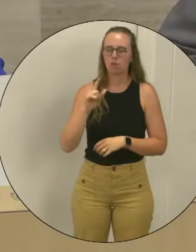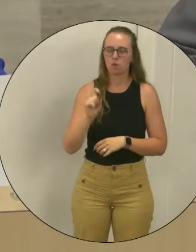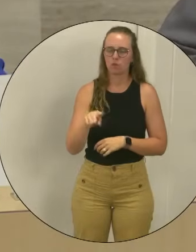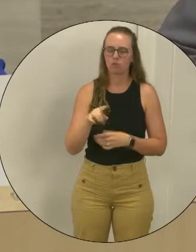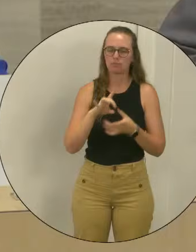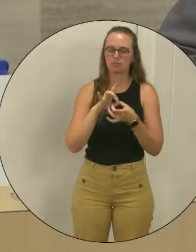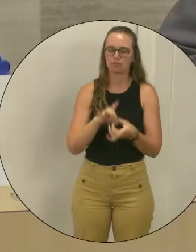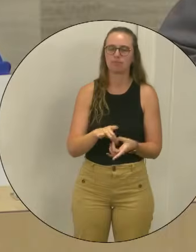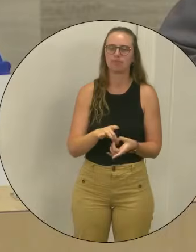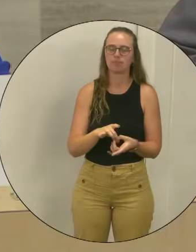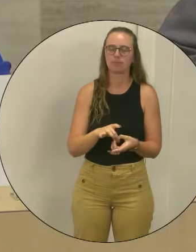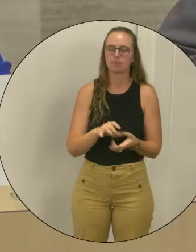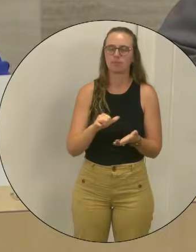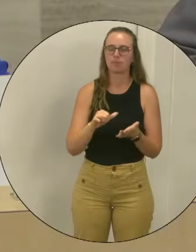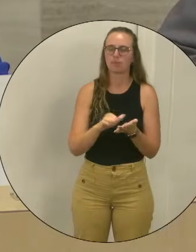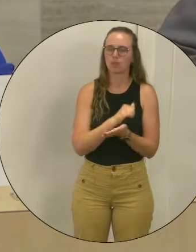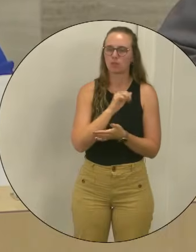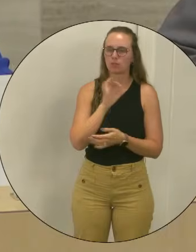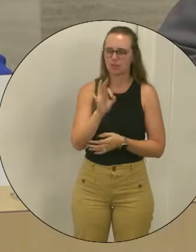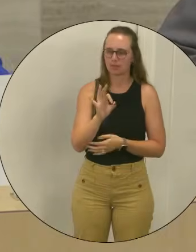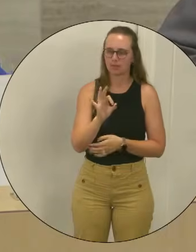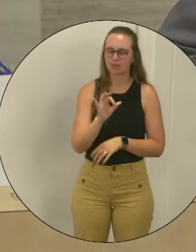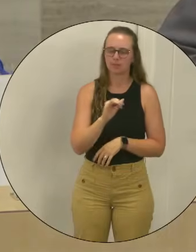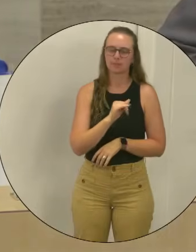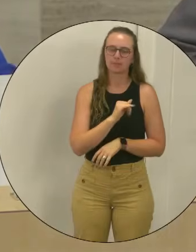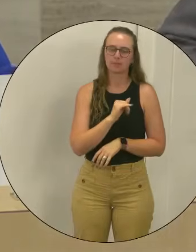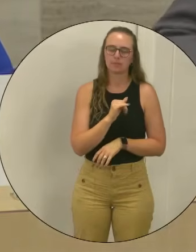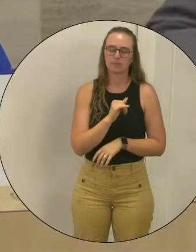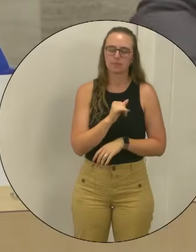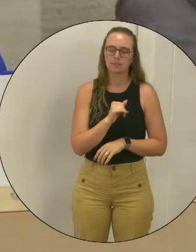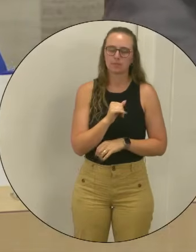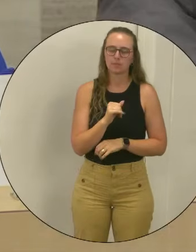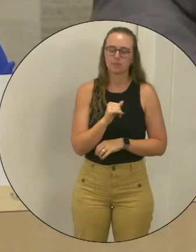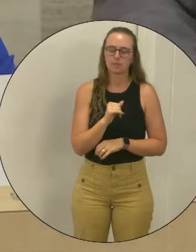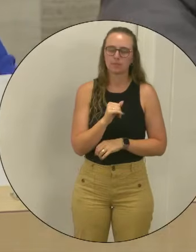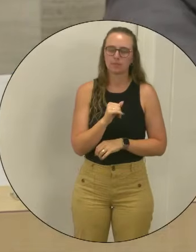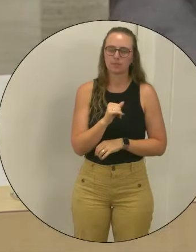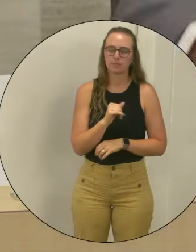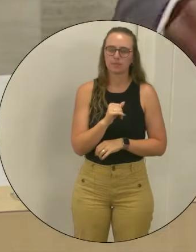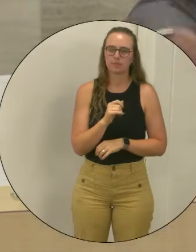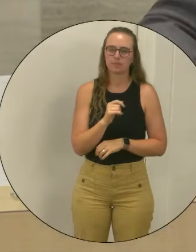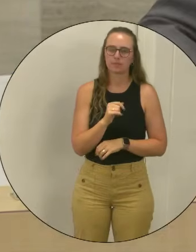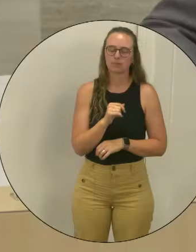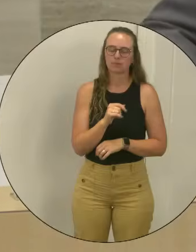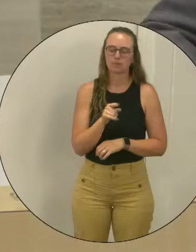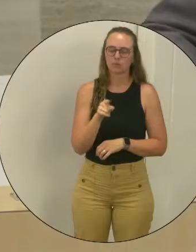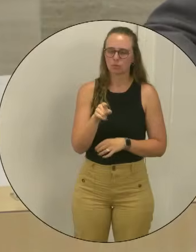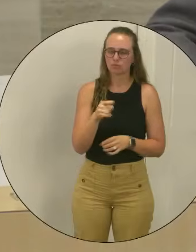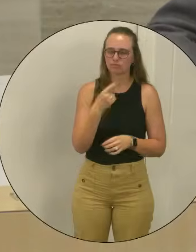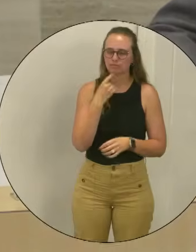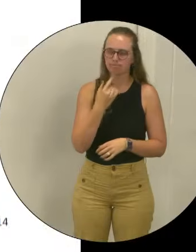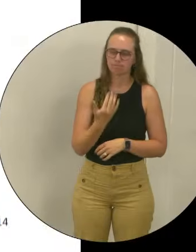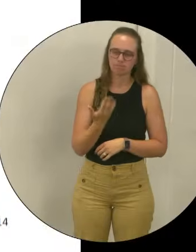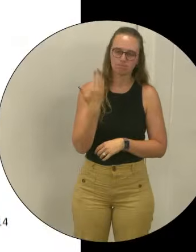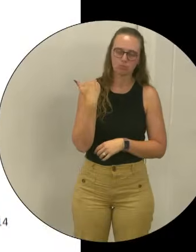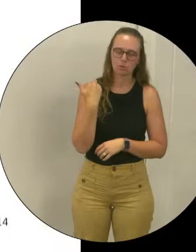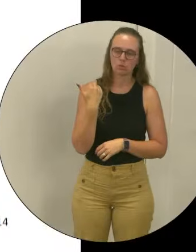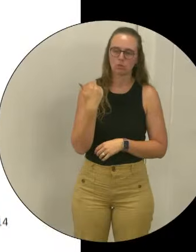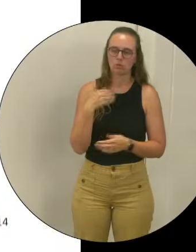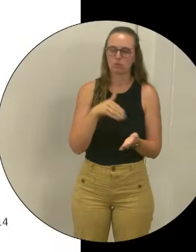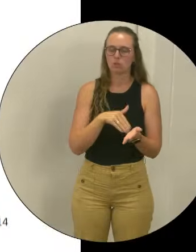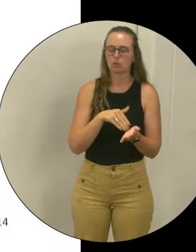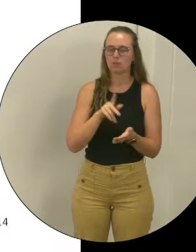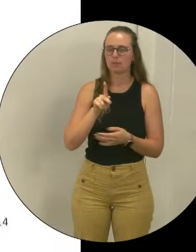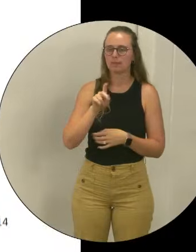has to do on page 9. So you mentioned it earlier, Dr.